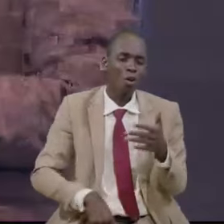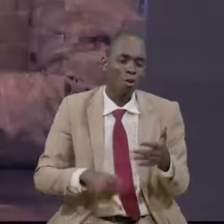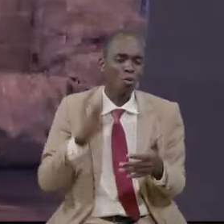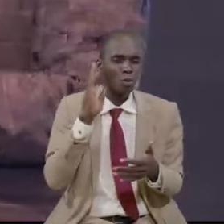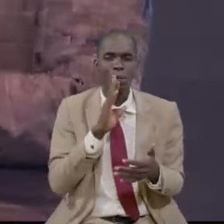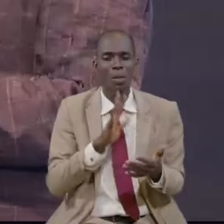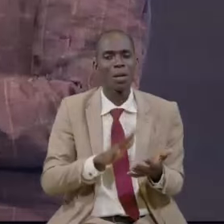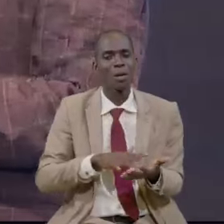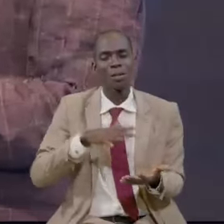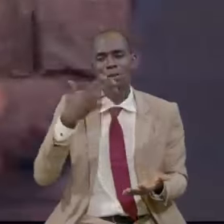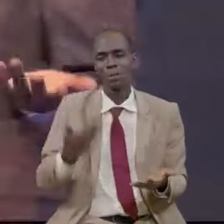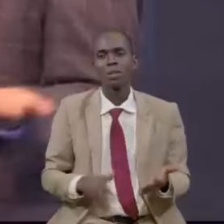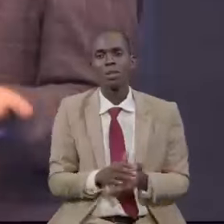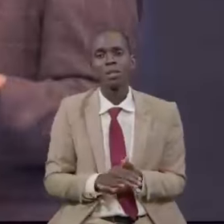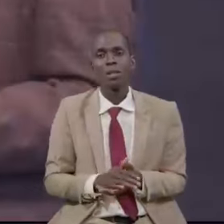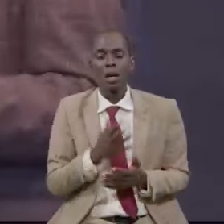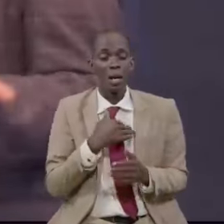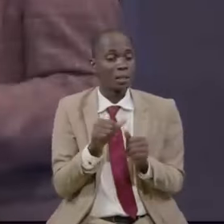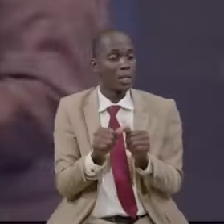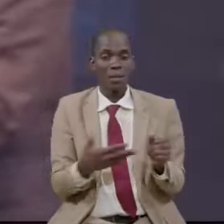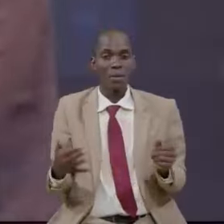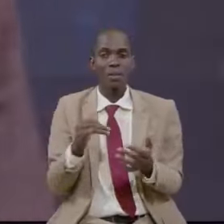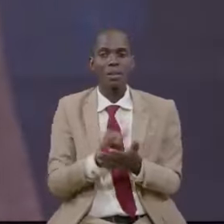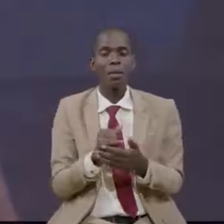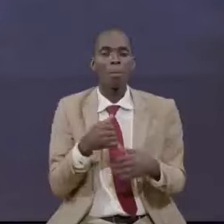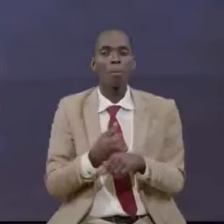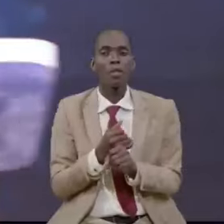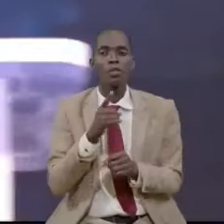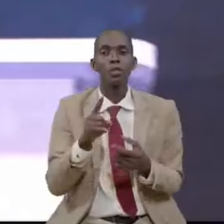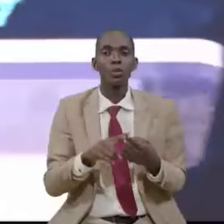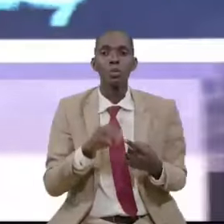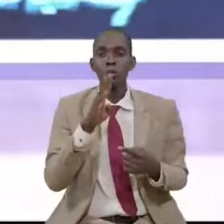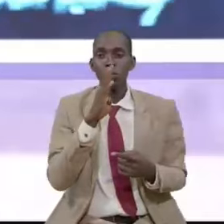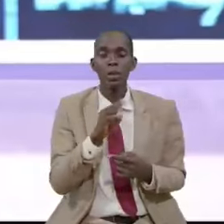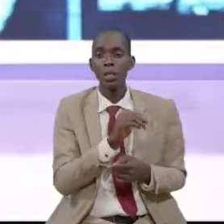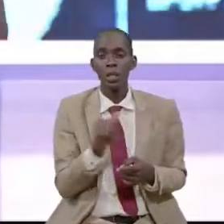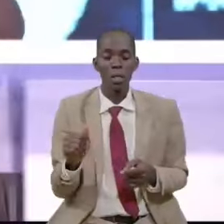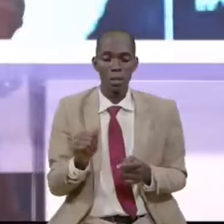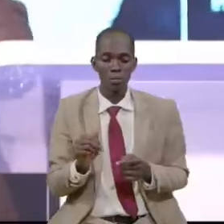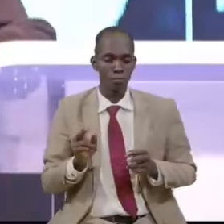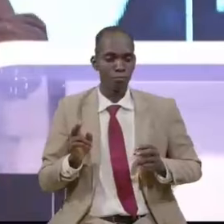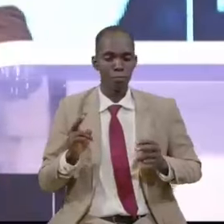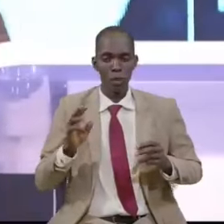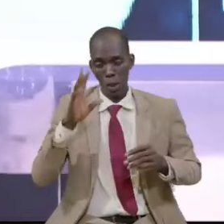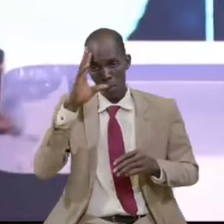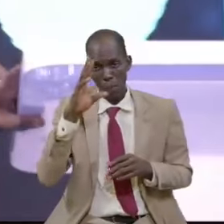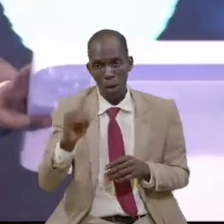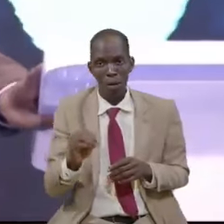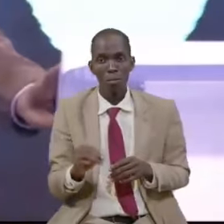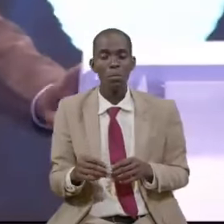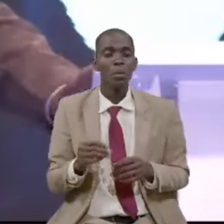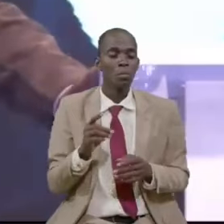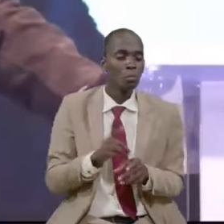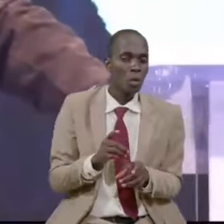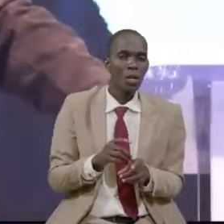you a man, even a weak man, an important man, everything you have, if they